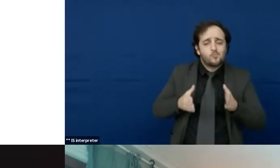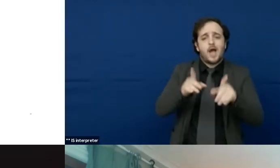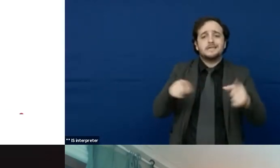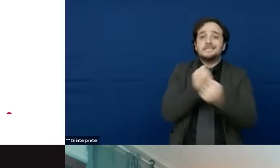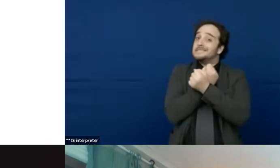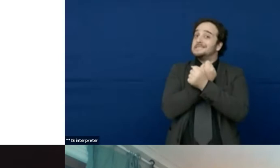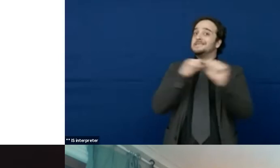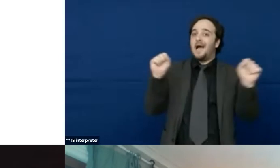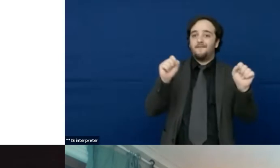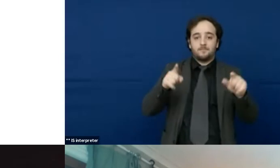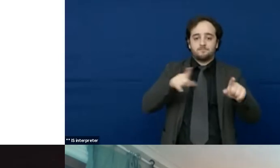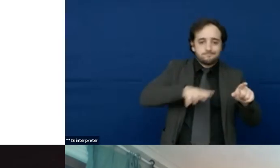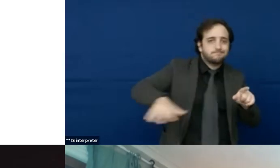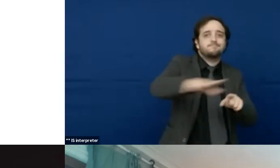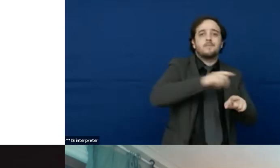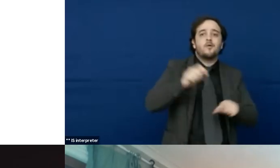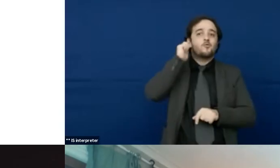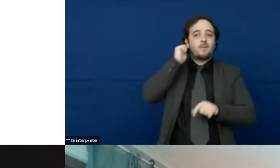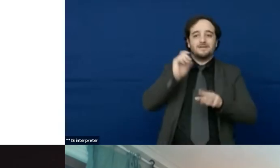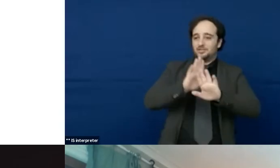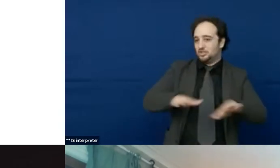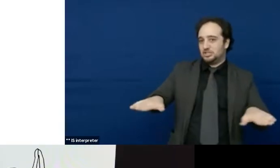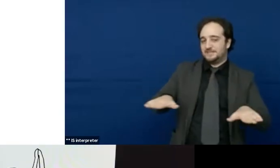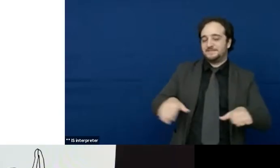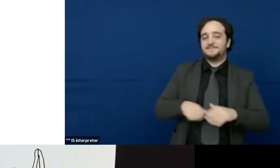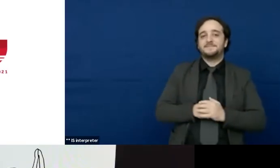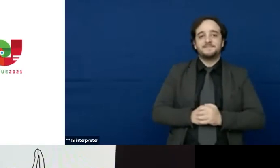Thanks, everyone. Good evening.